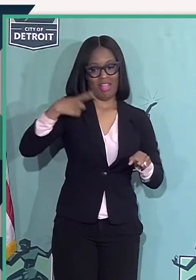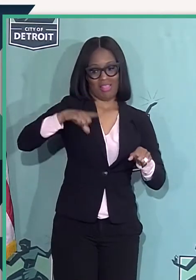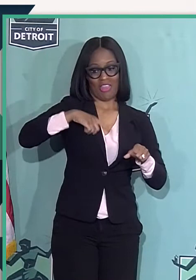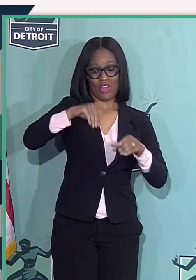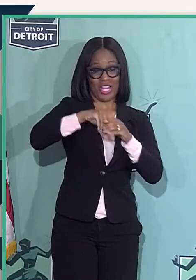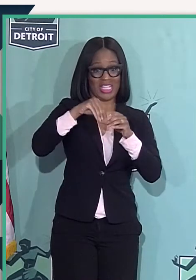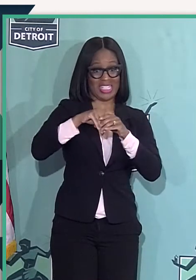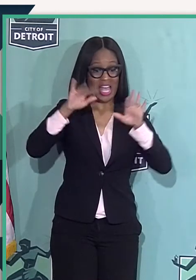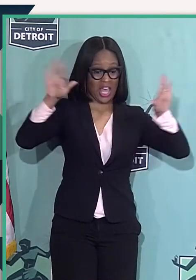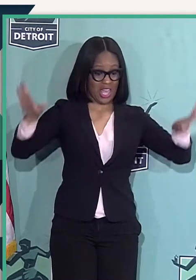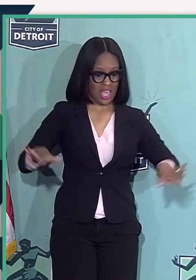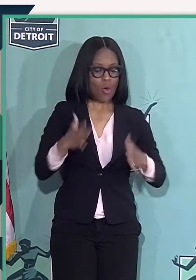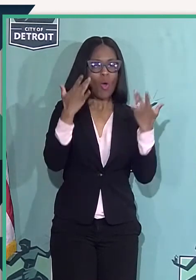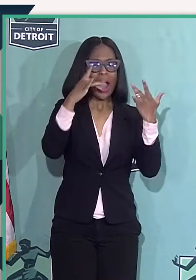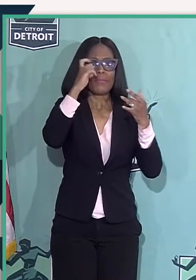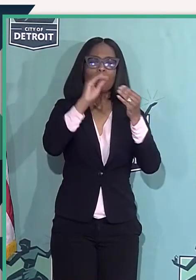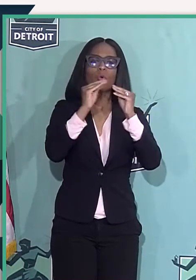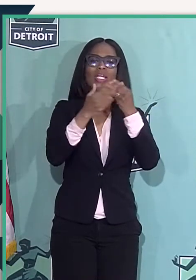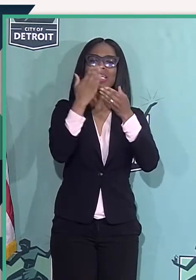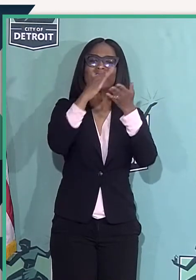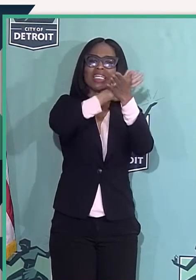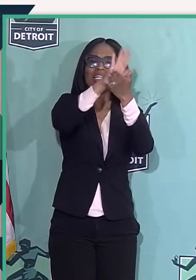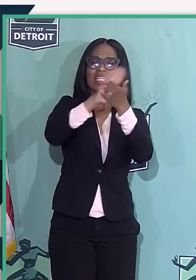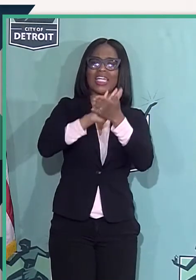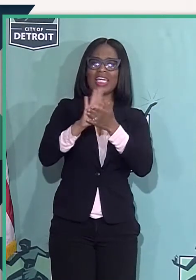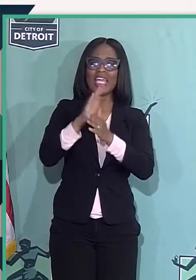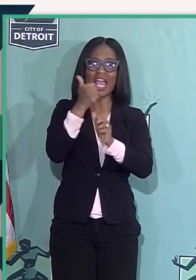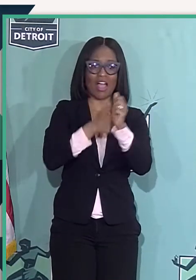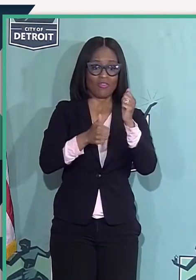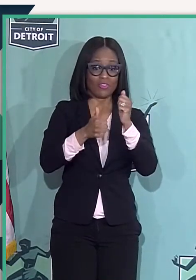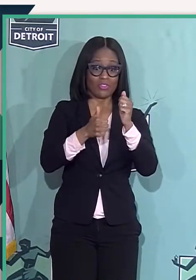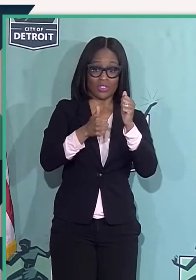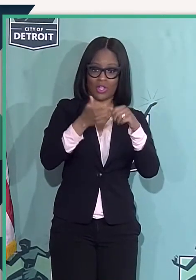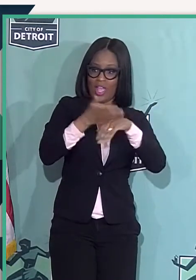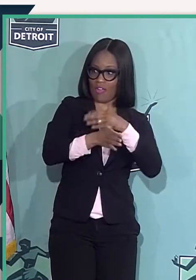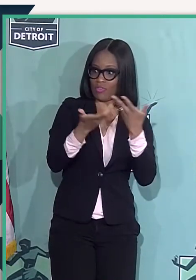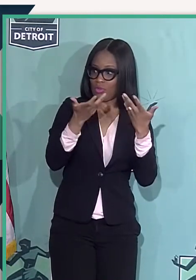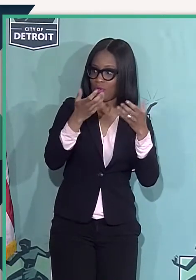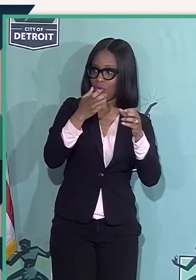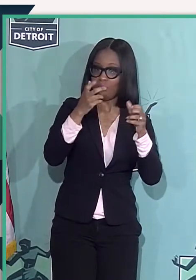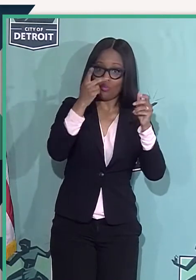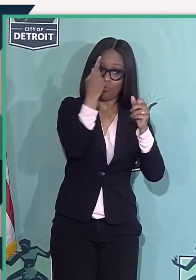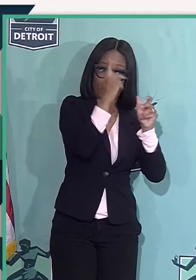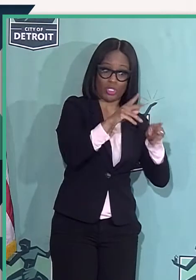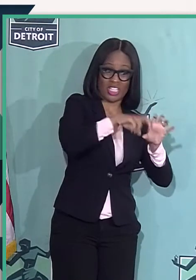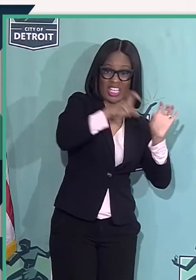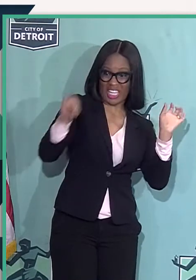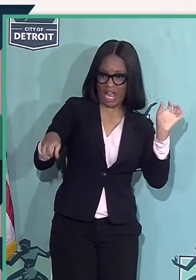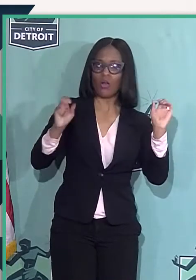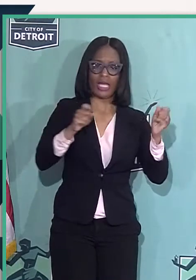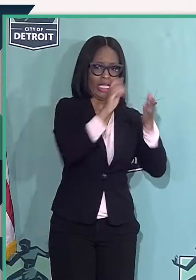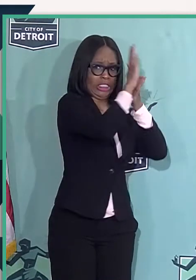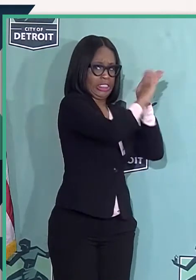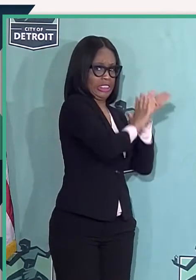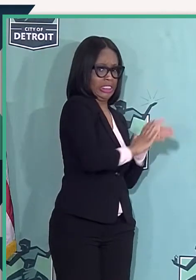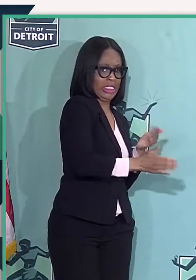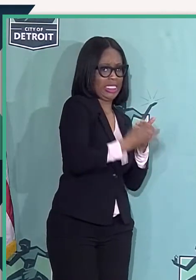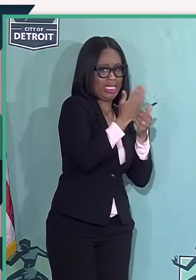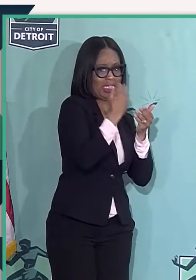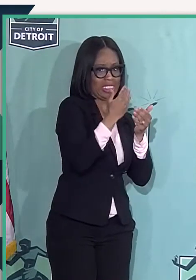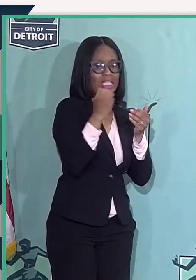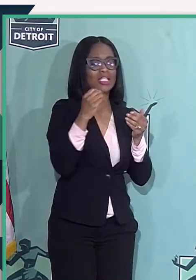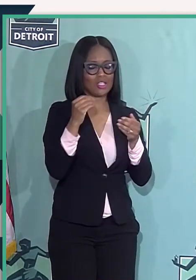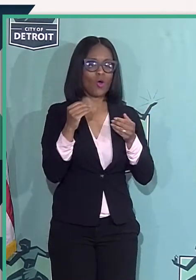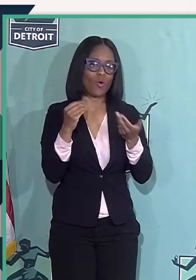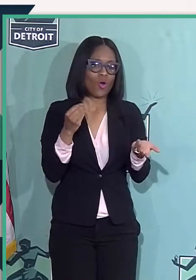is easier to clean after each use. So we're just happy to be involved in this program and have